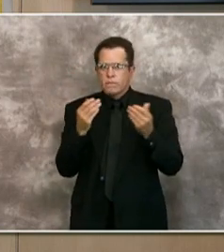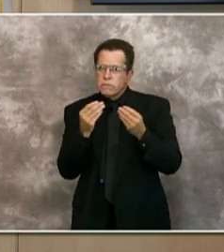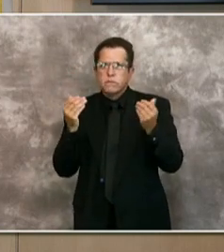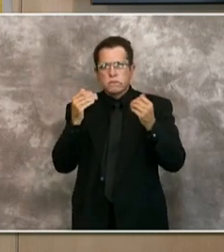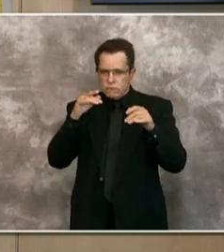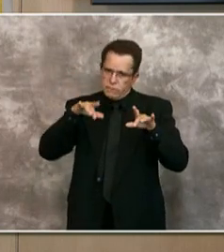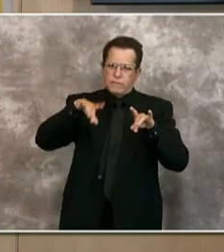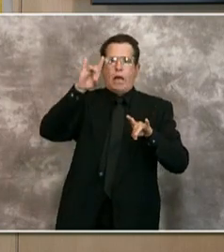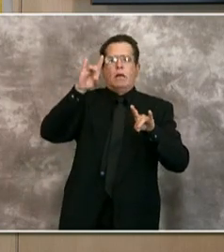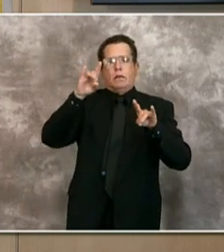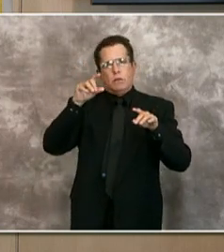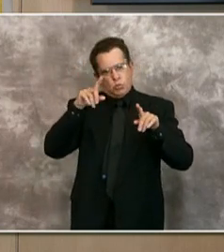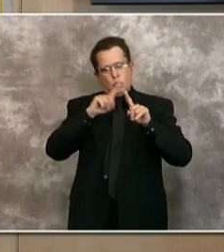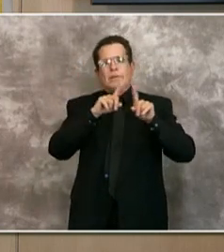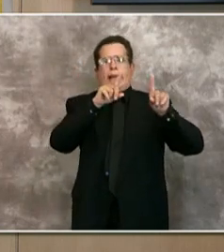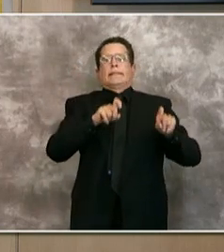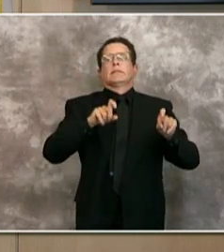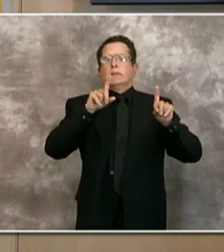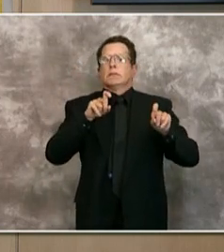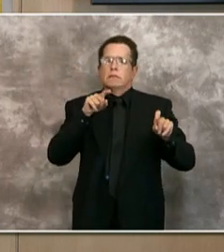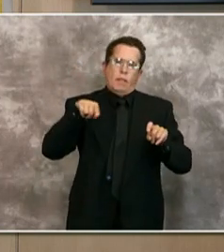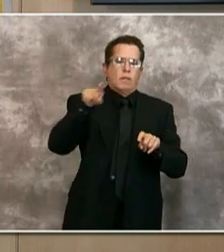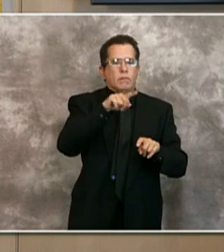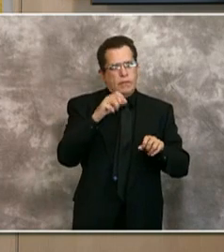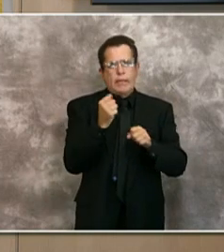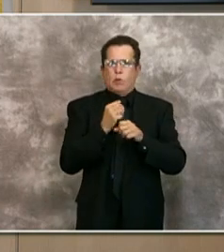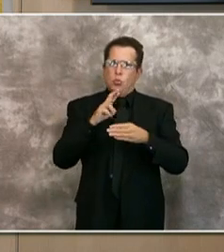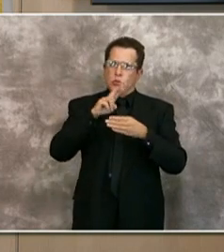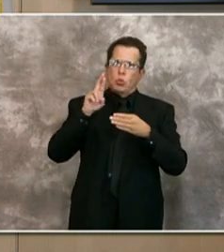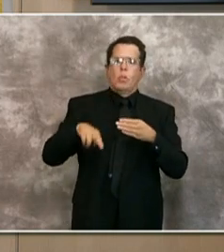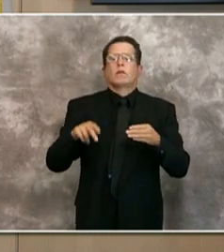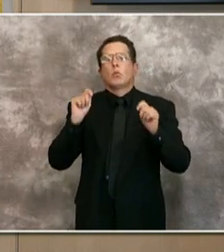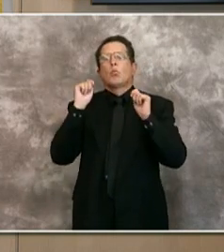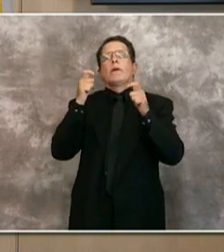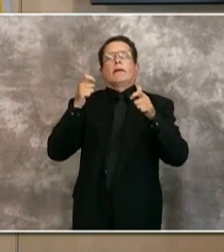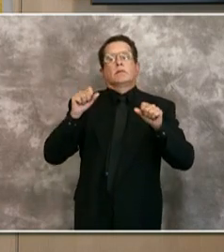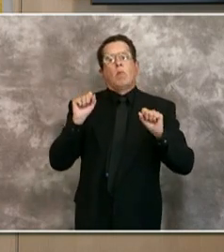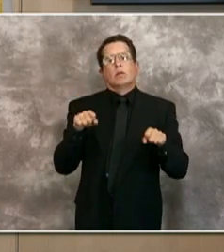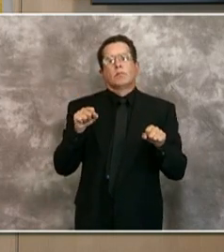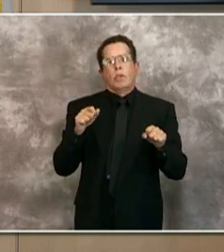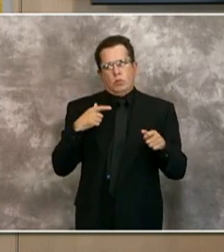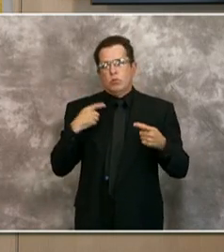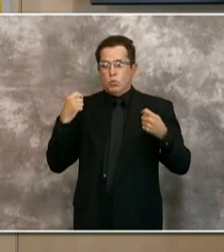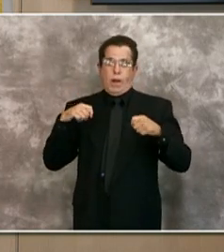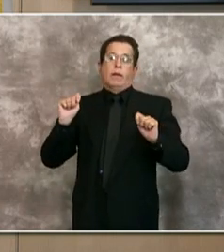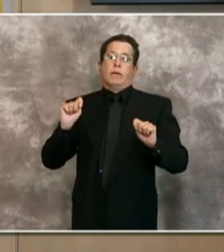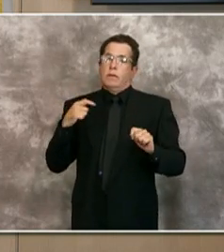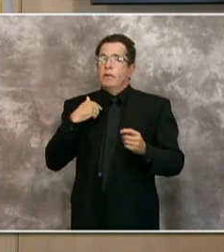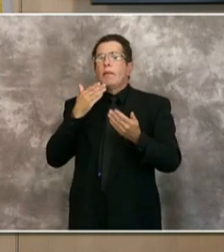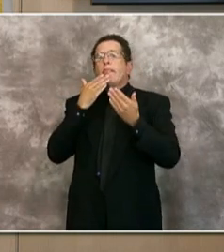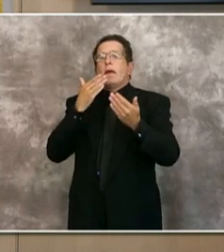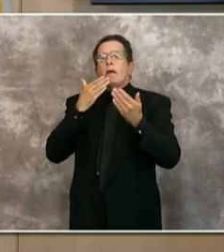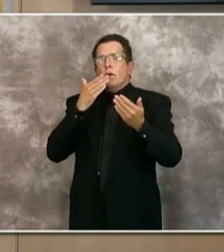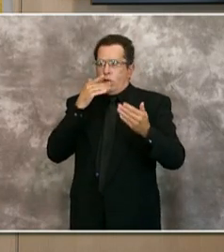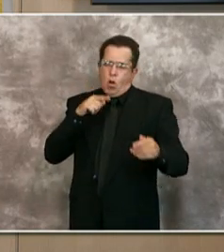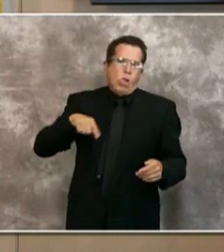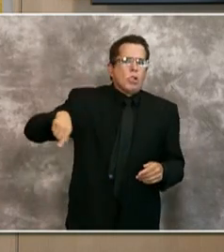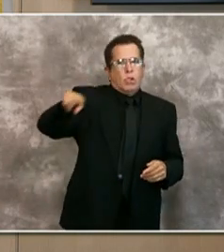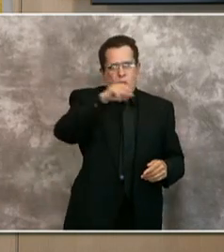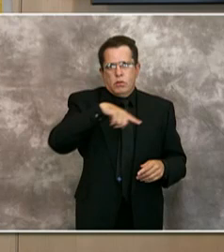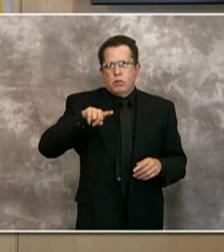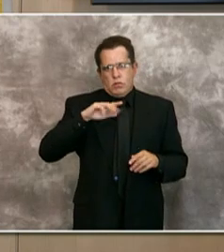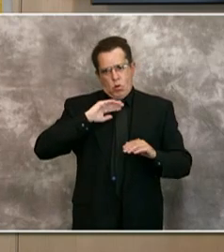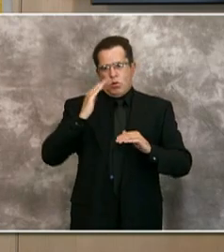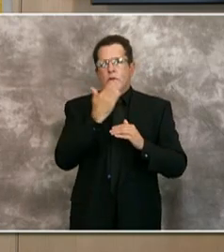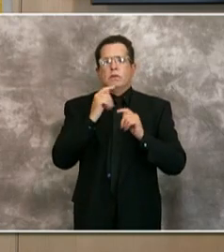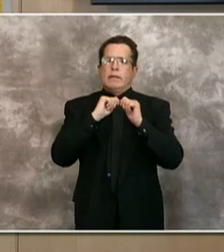having widespread testing and availability of results as quickly as we possibly can. And I'm very grateful for all of the folks, both in